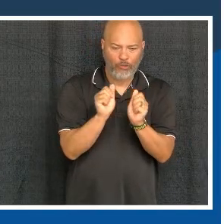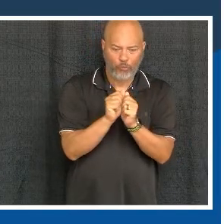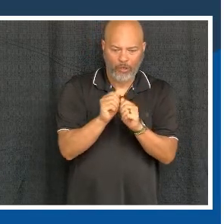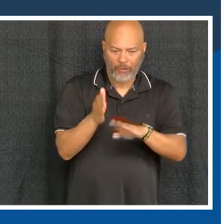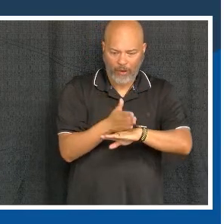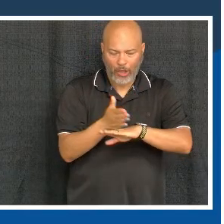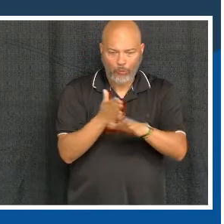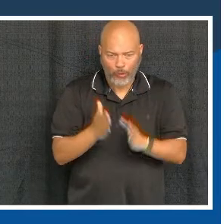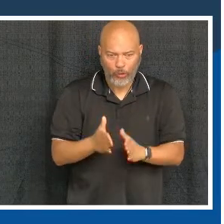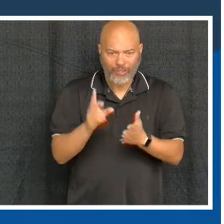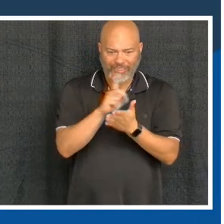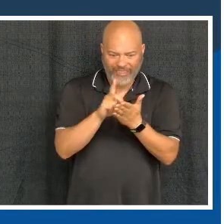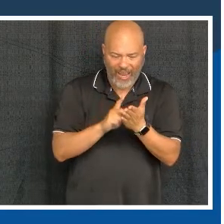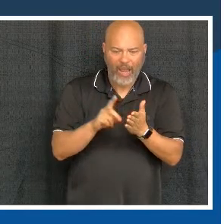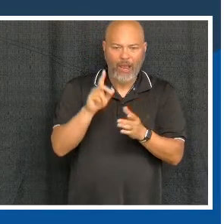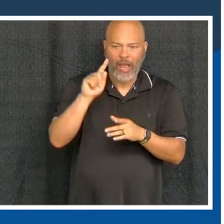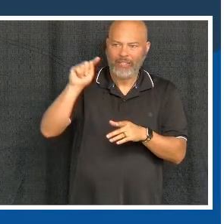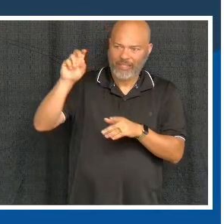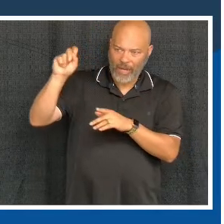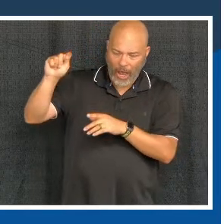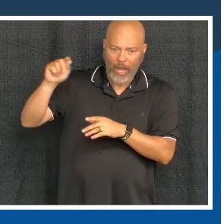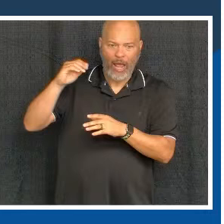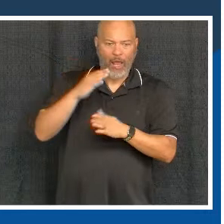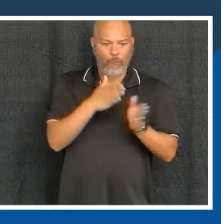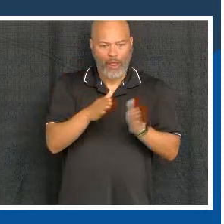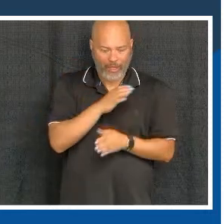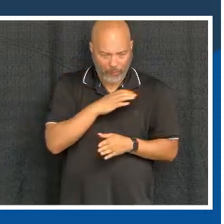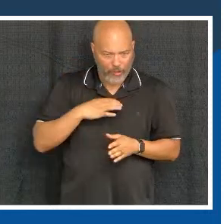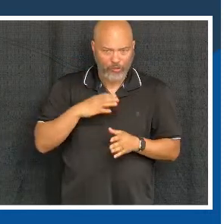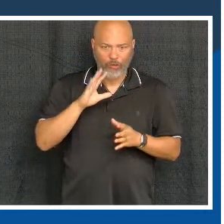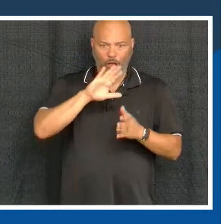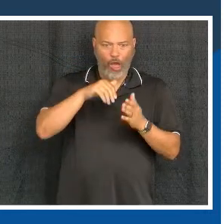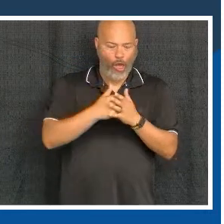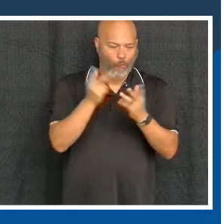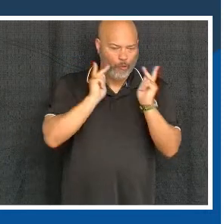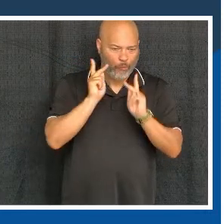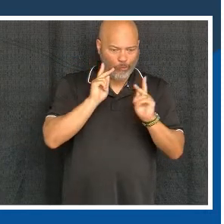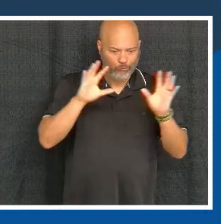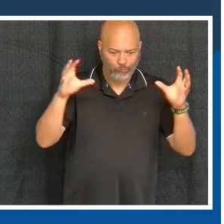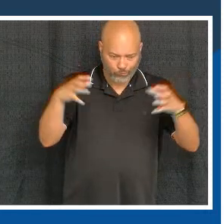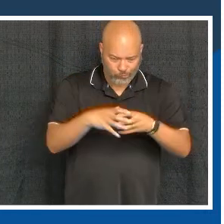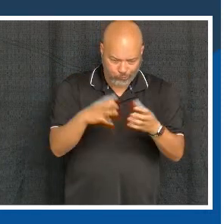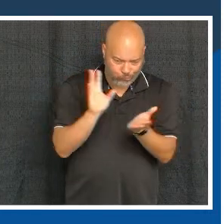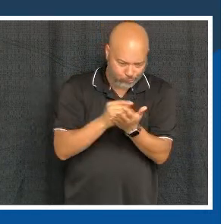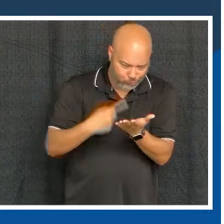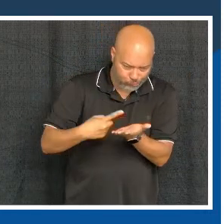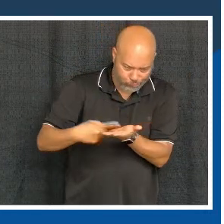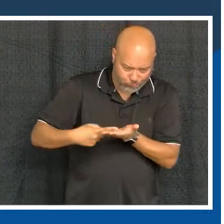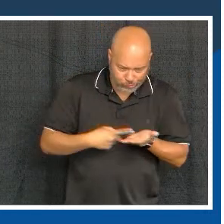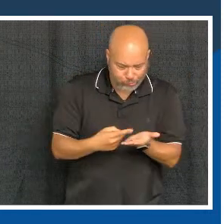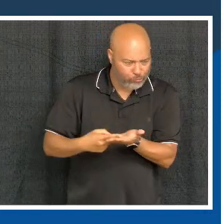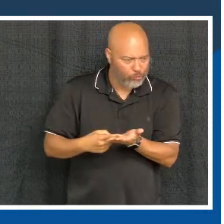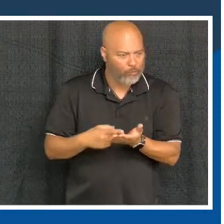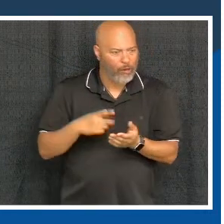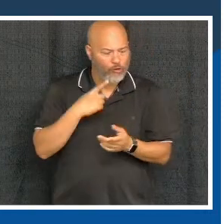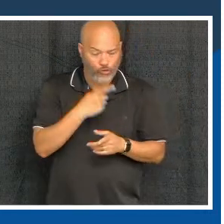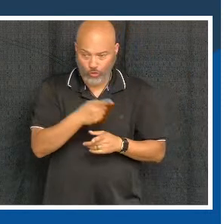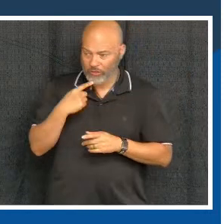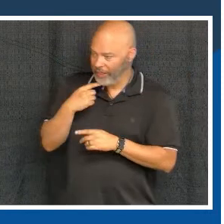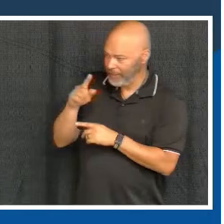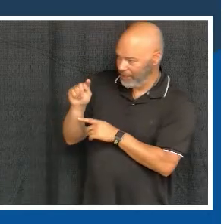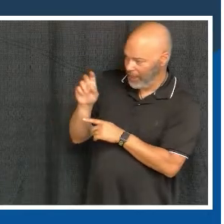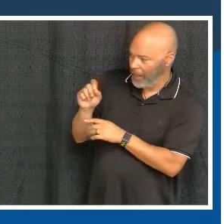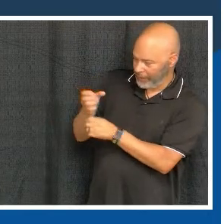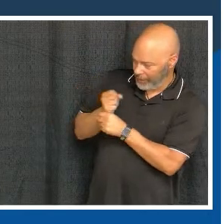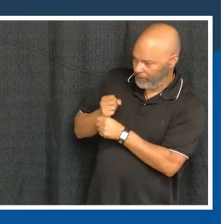the design firm, TDOT as well, and the Planning Commission. So there's a lot of folks at that table to vet this information. Okay, and you said TDOT gets it, right?